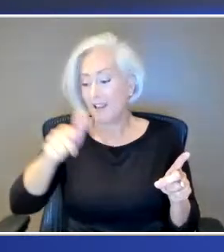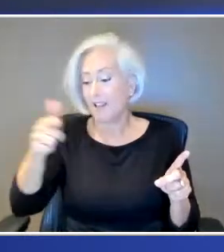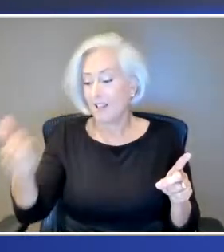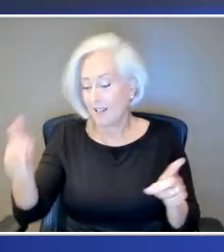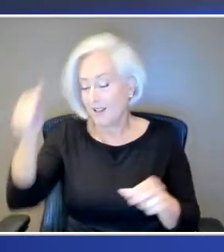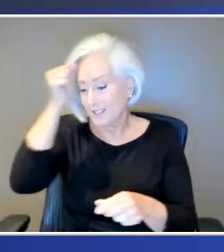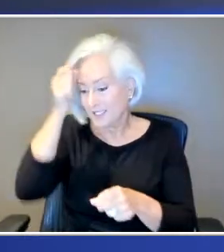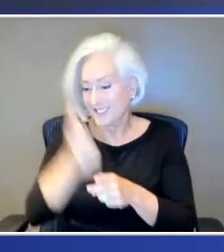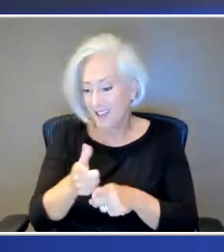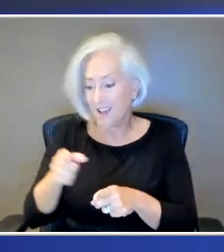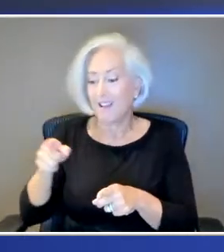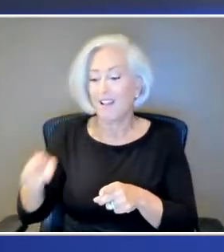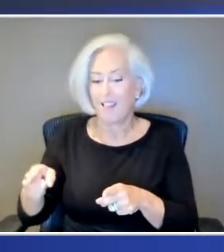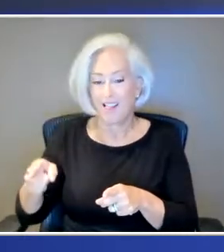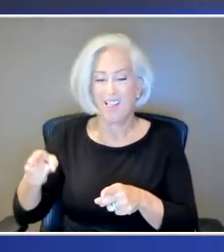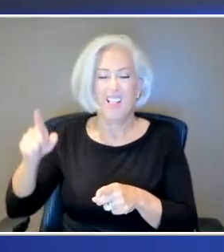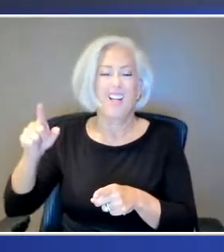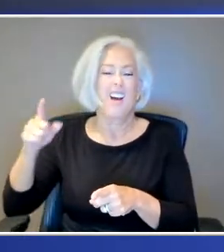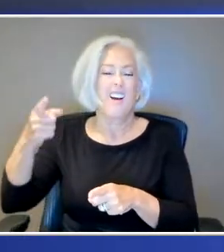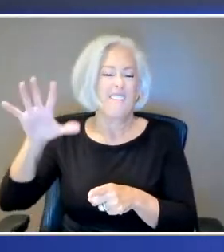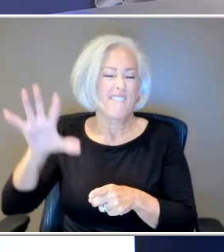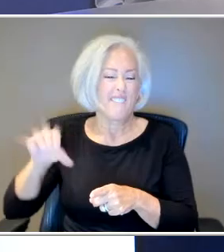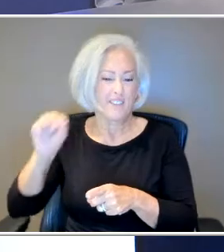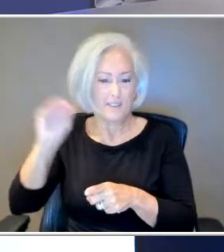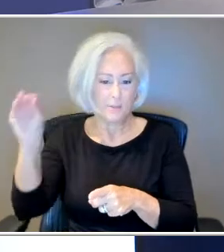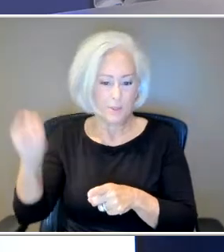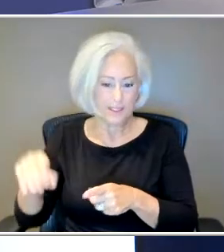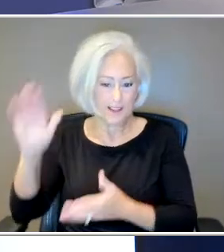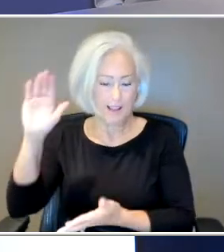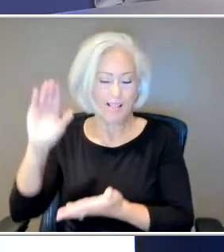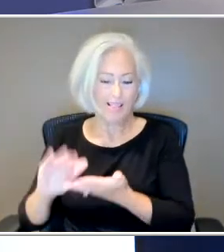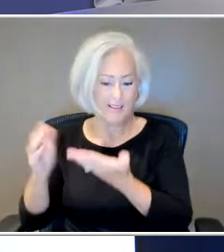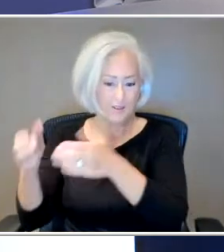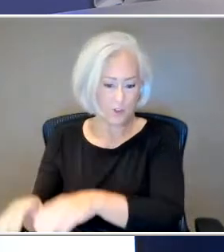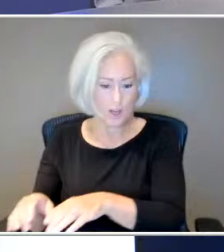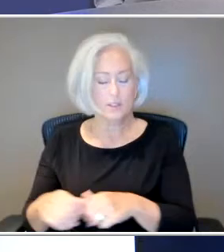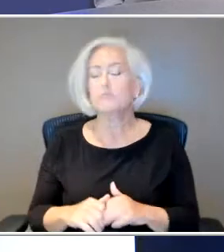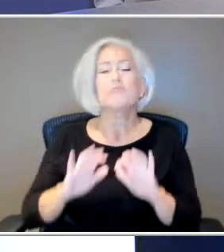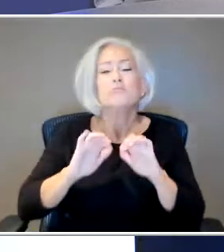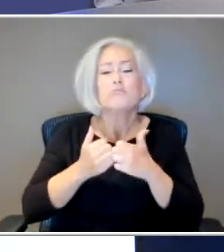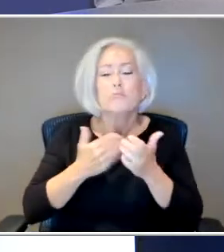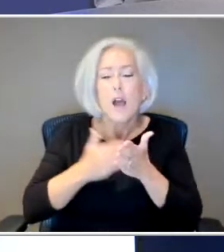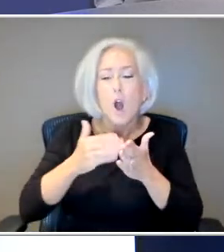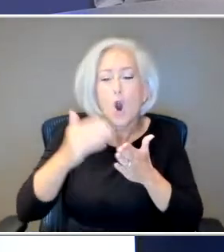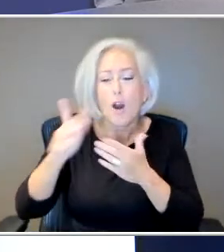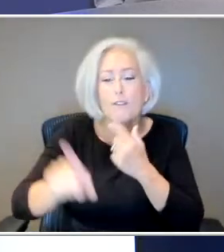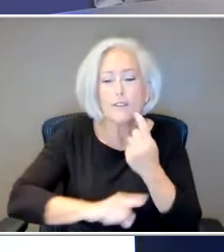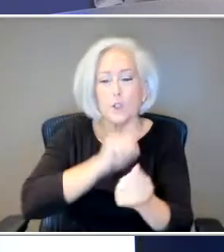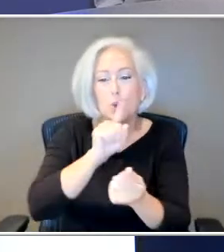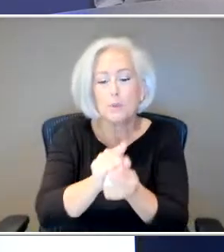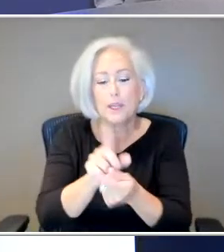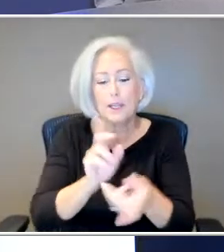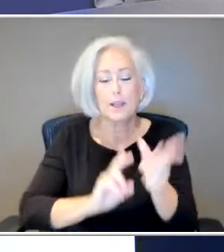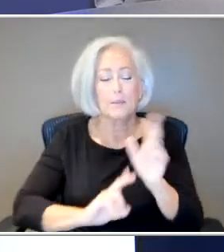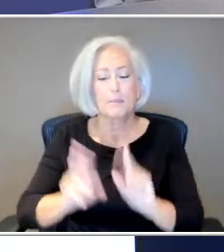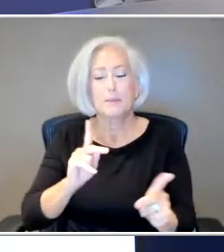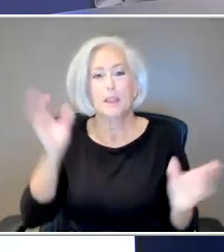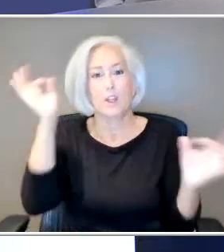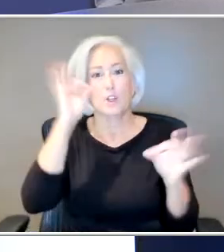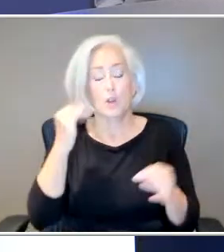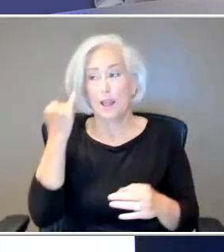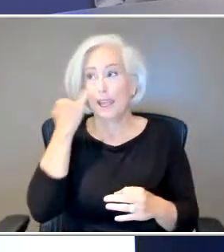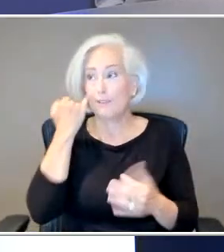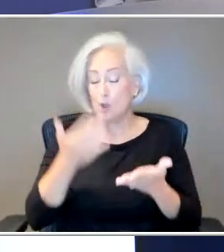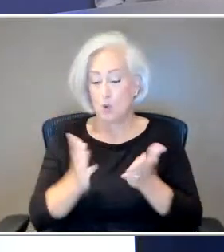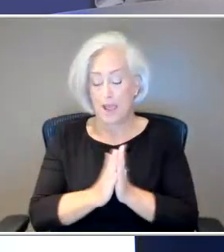relative, father, brother, child. So how often do you meet with people who just don't know? You say, do you have a history of prostate cancer? And they go,